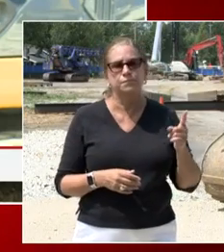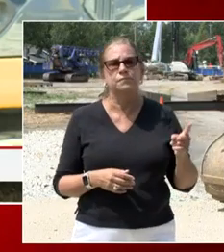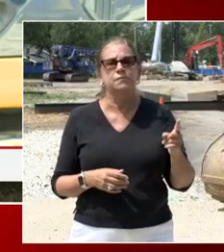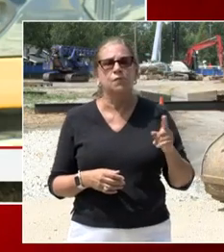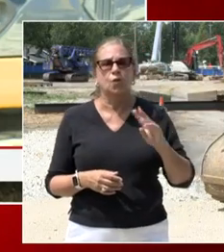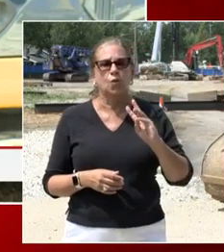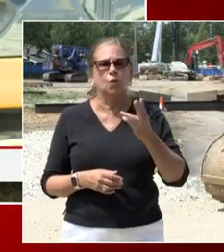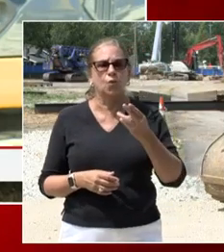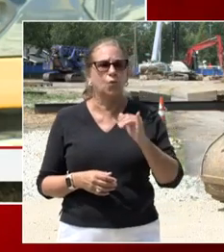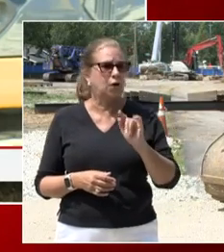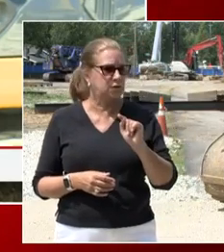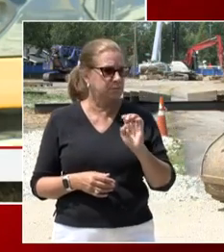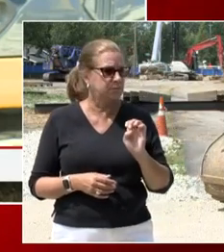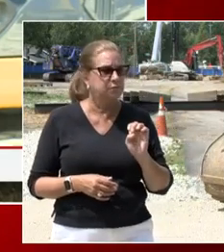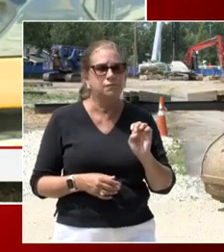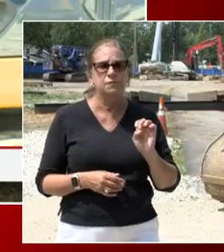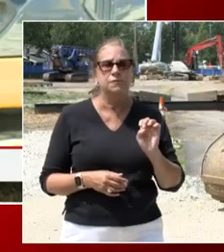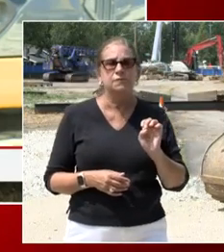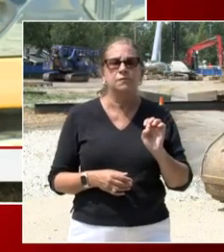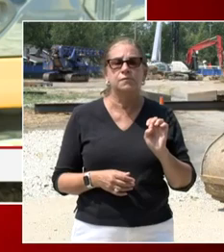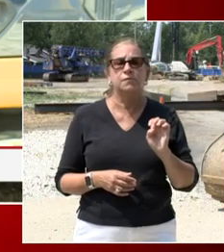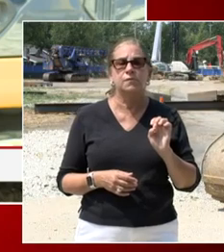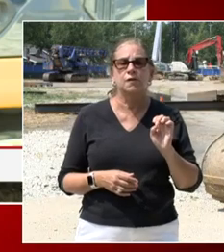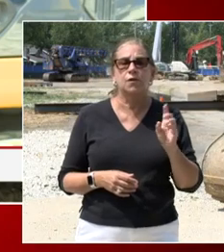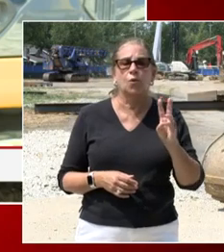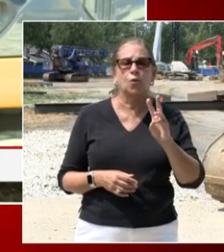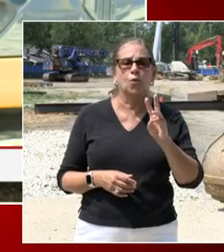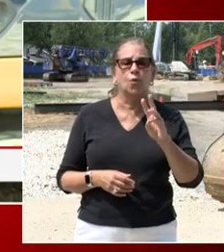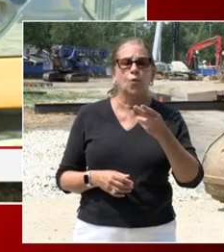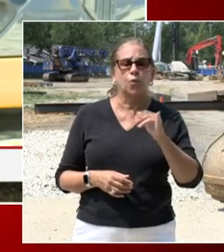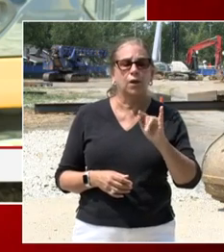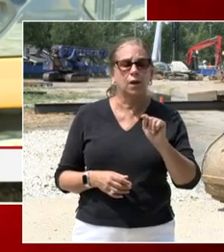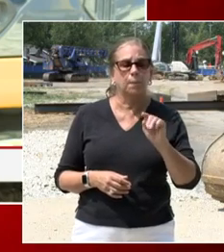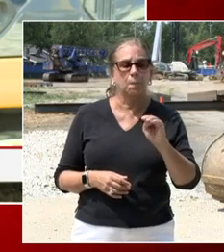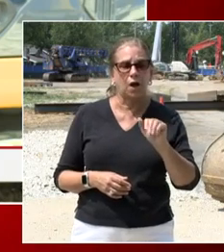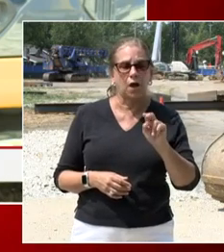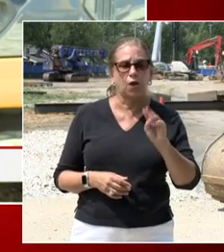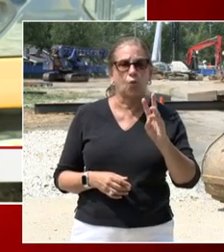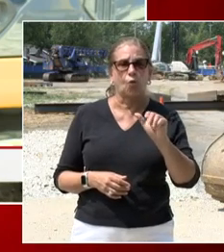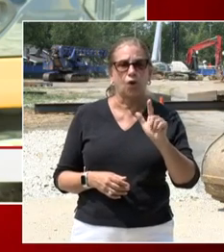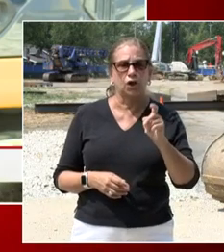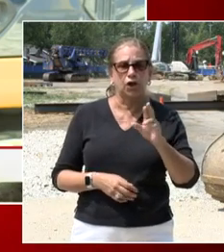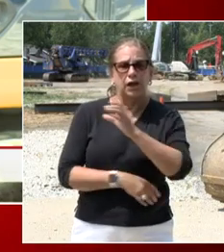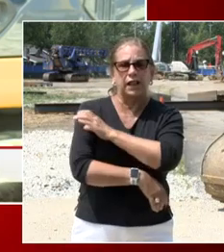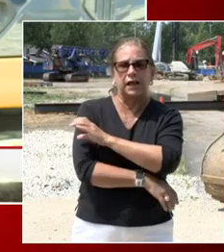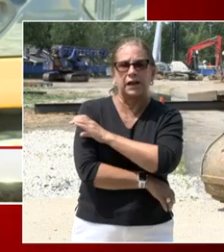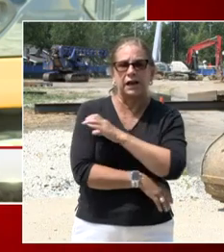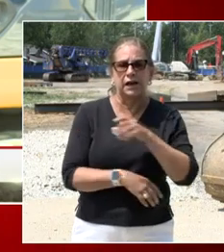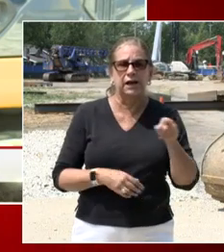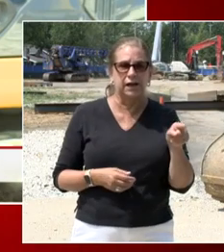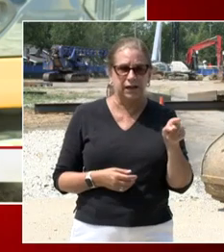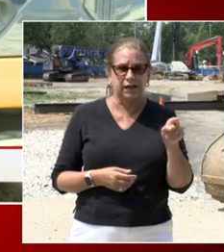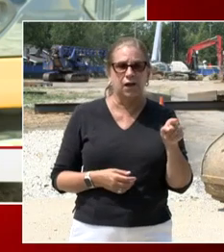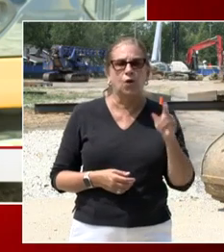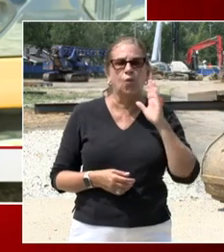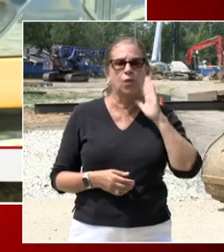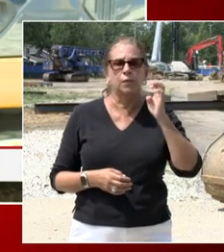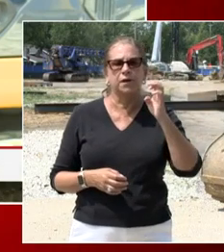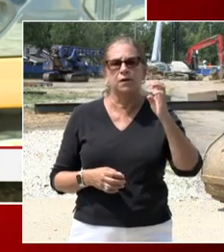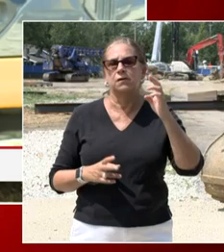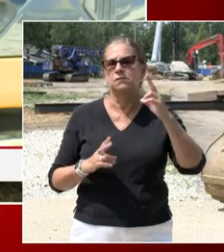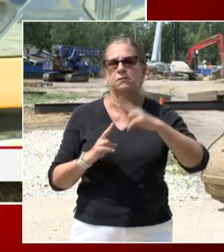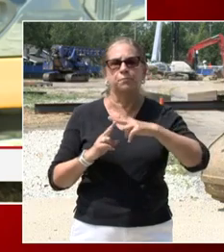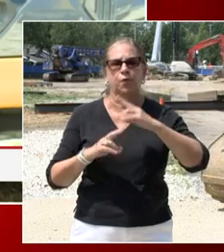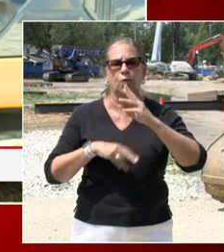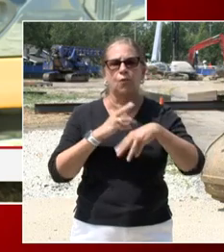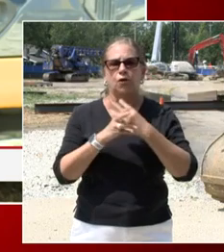The Whitman-Walker Clinic has been, what I think anyway, is a premier healthcare organization,